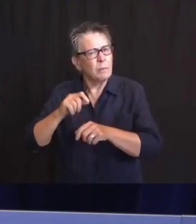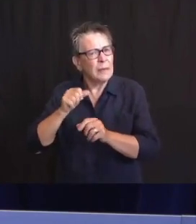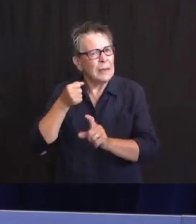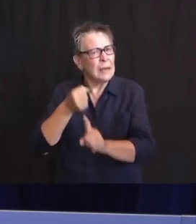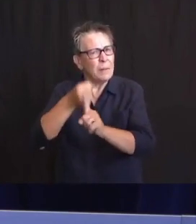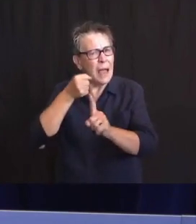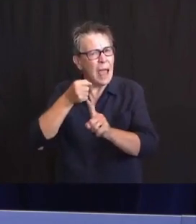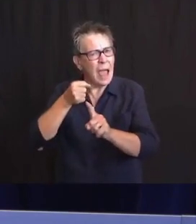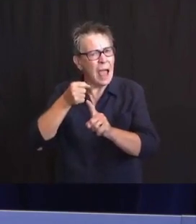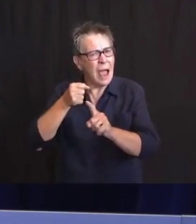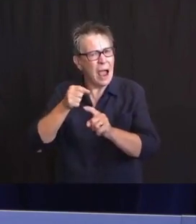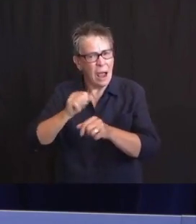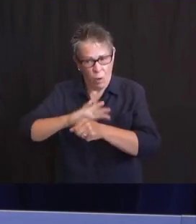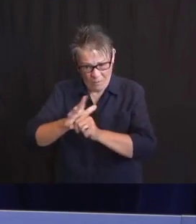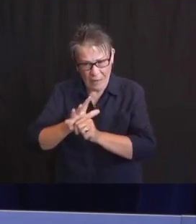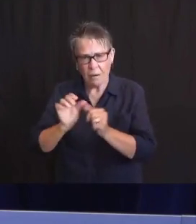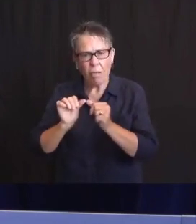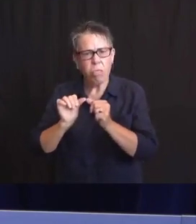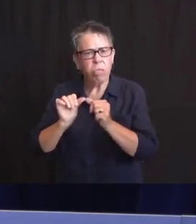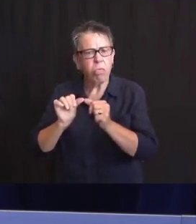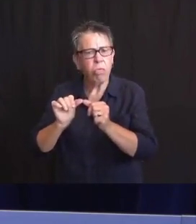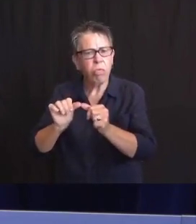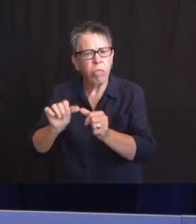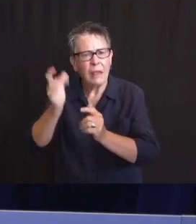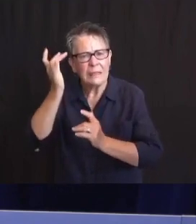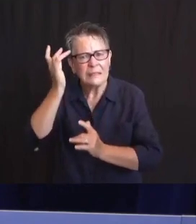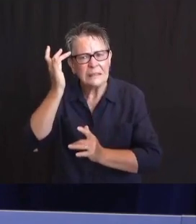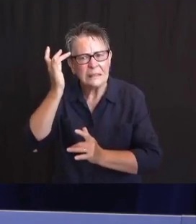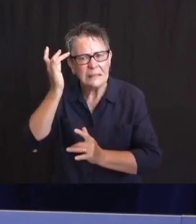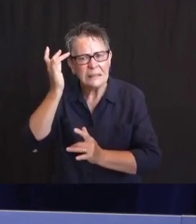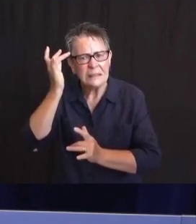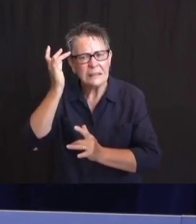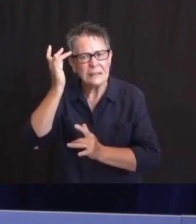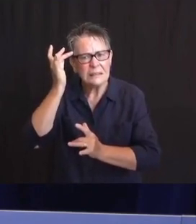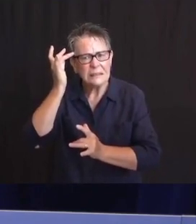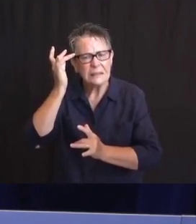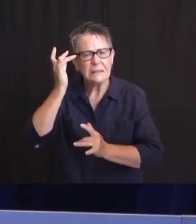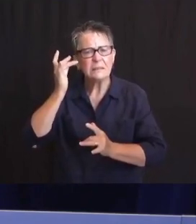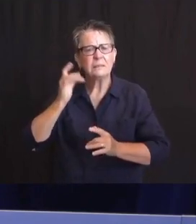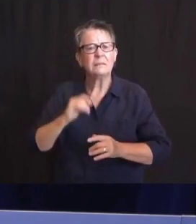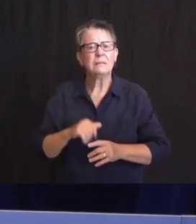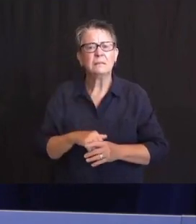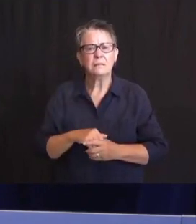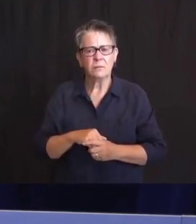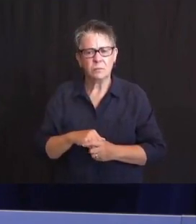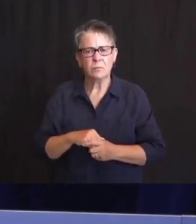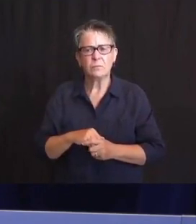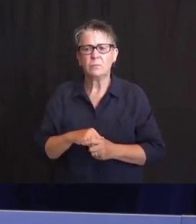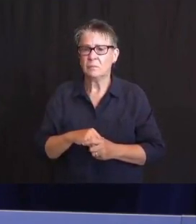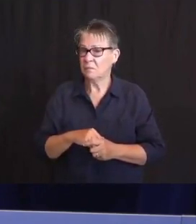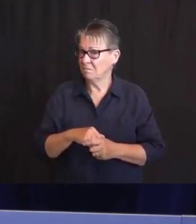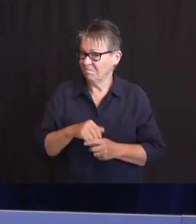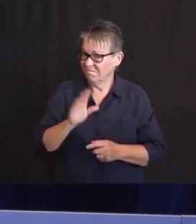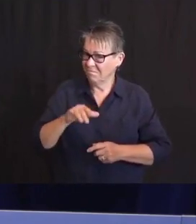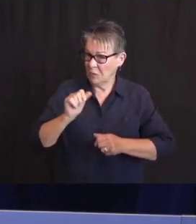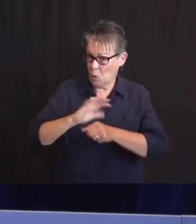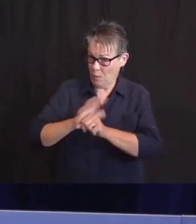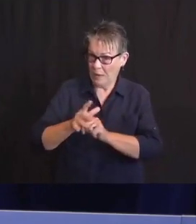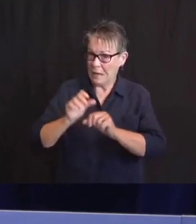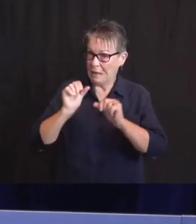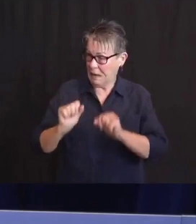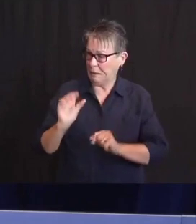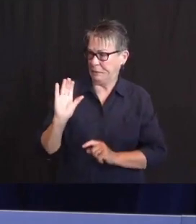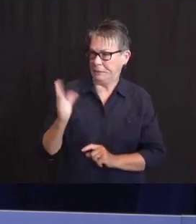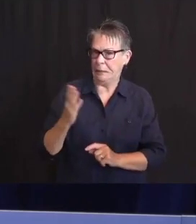the heart. In addition, there are many anecdotal stories of individuals that had the illness who are still struggling with